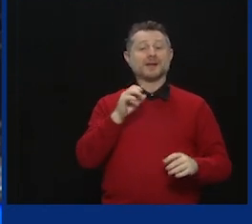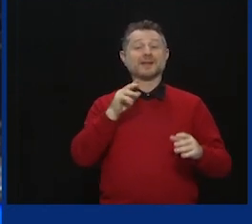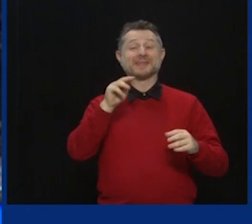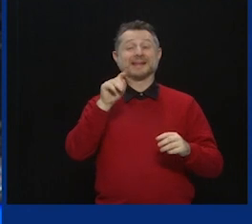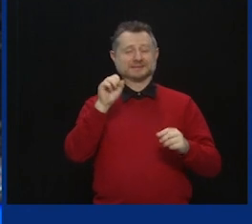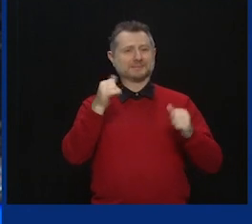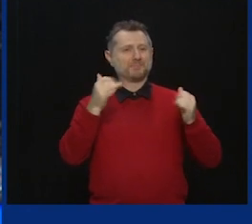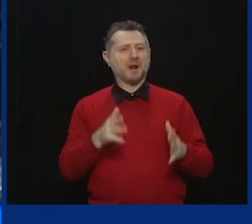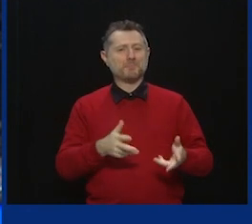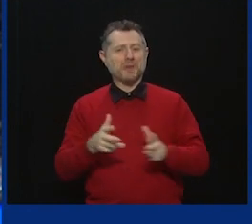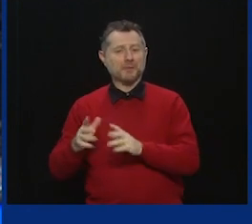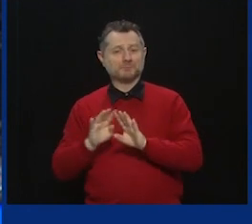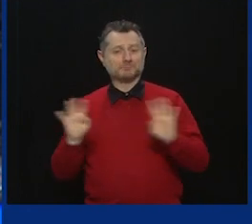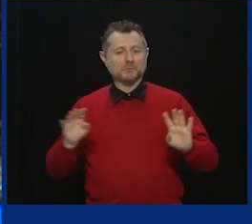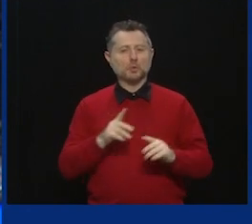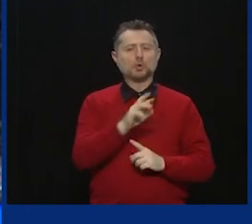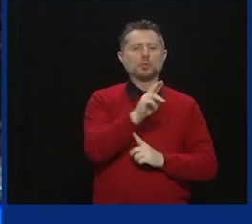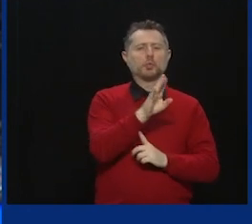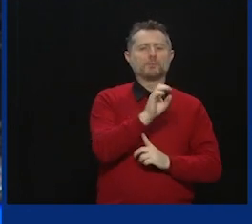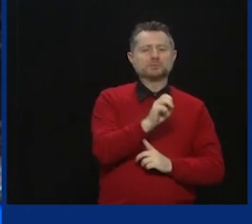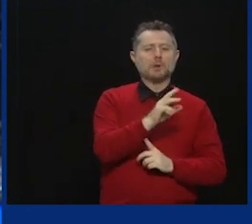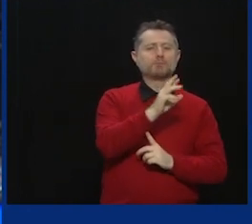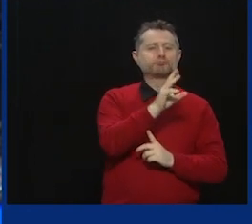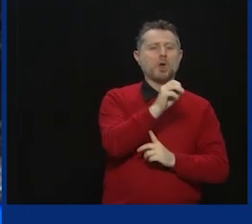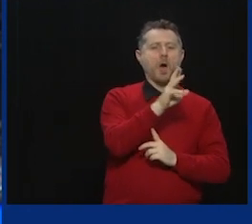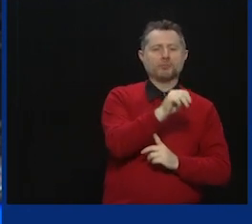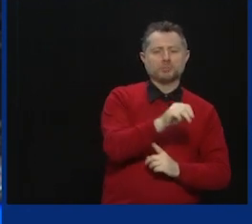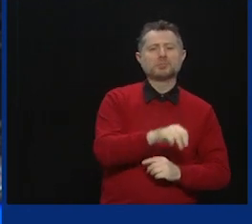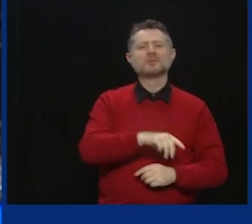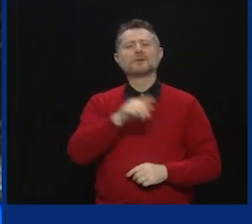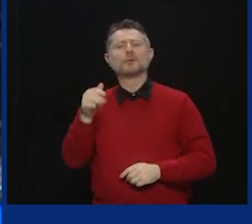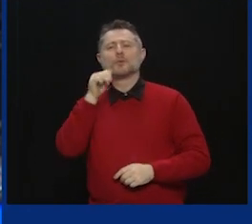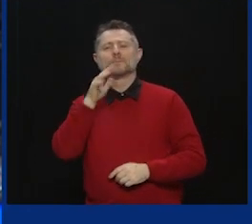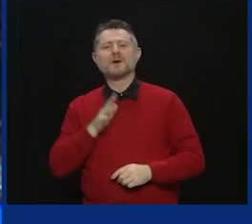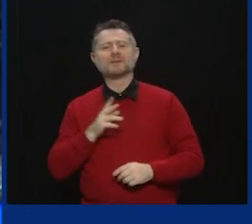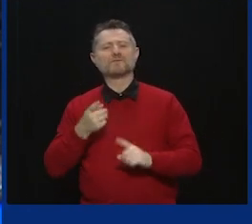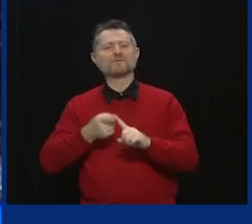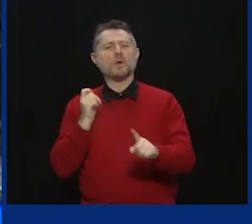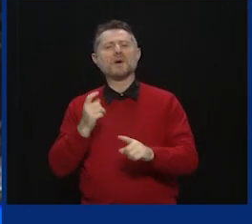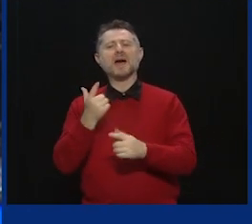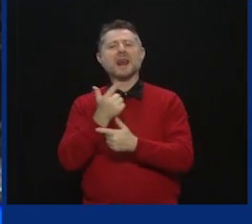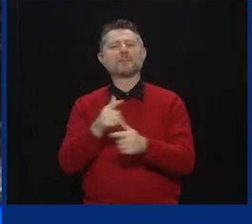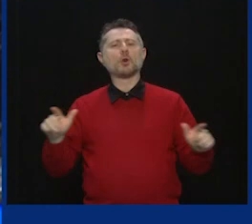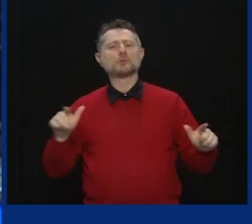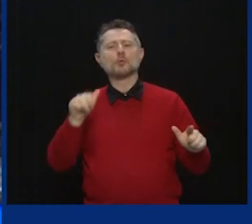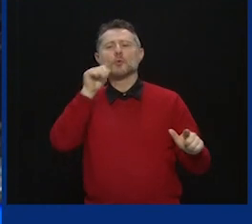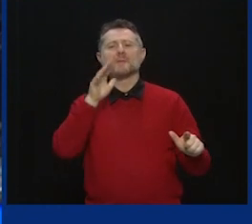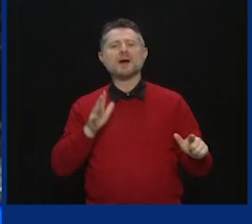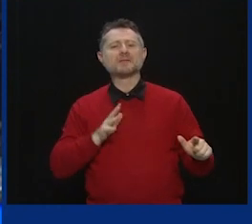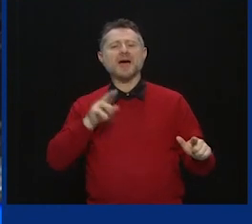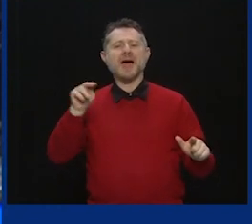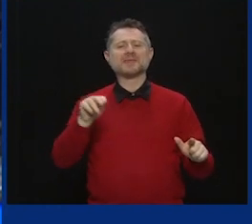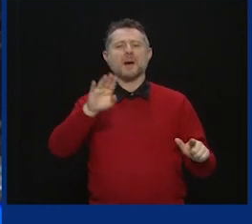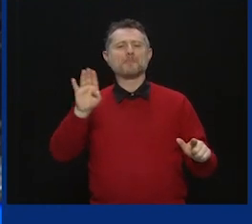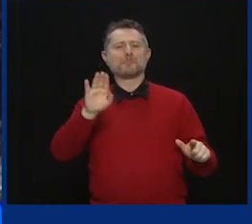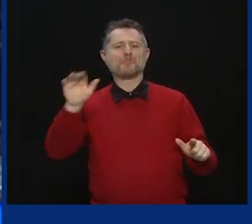York Liberty players Dede Richards and Madai Jalani. Thank you for joining us as well.